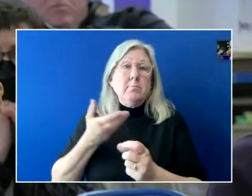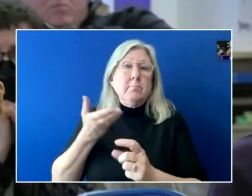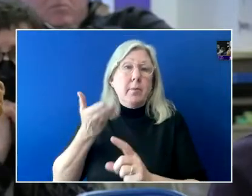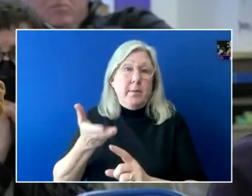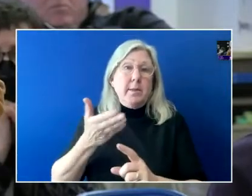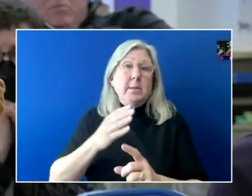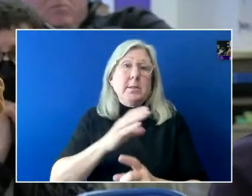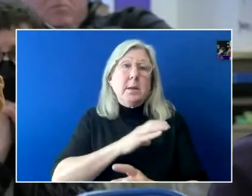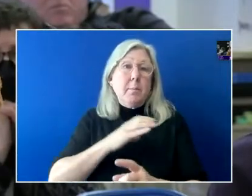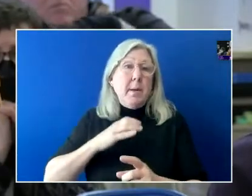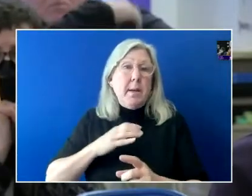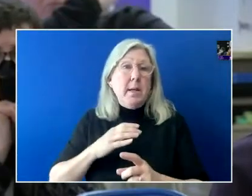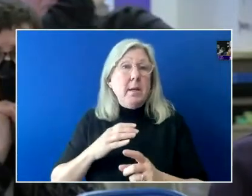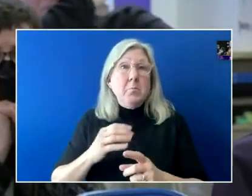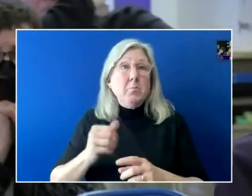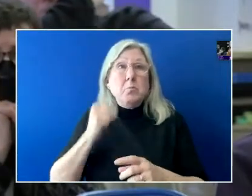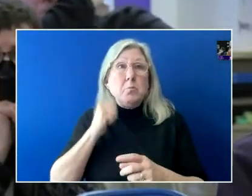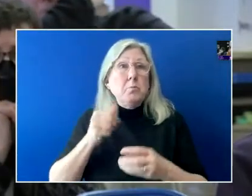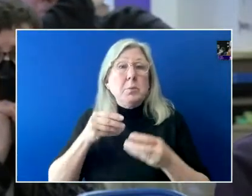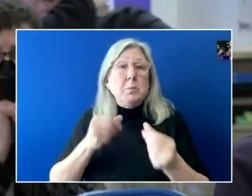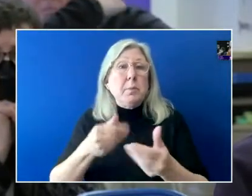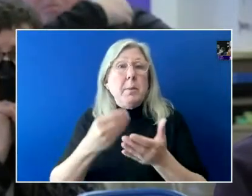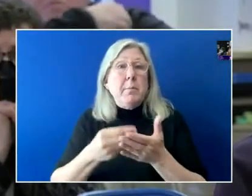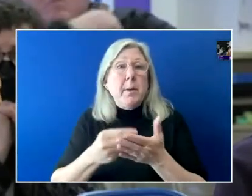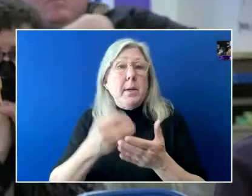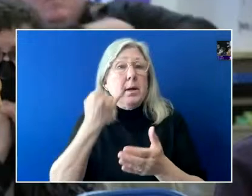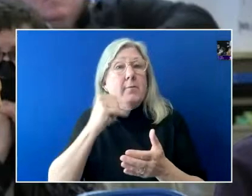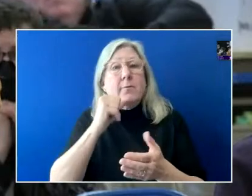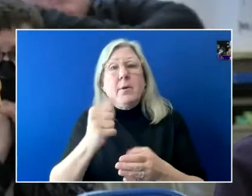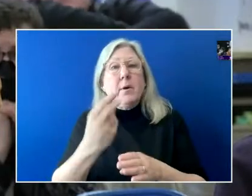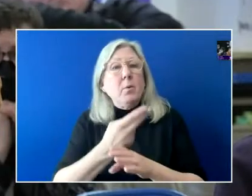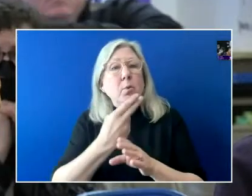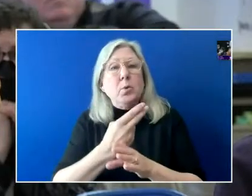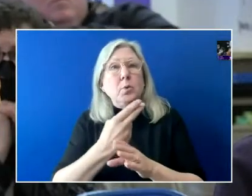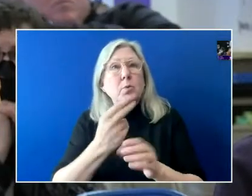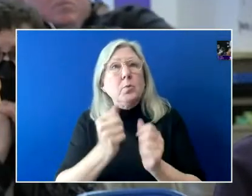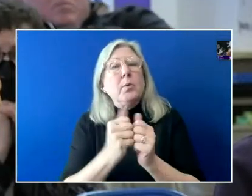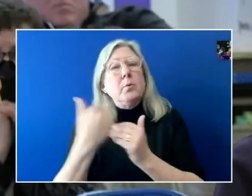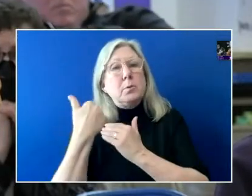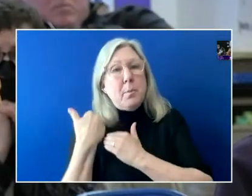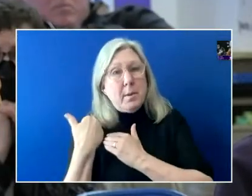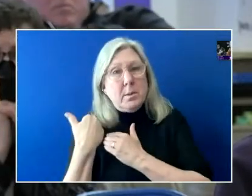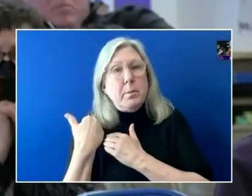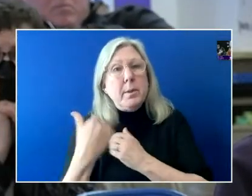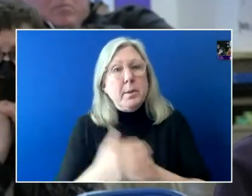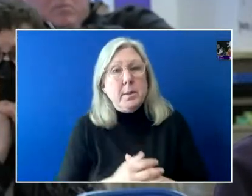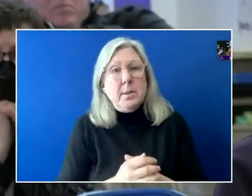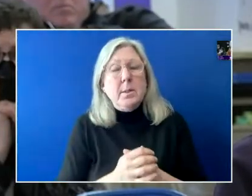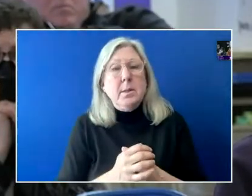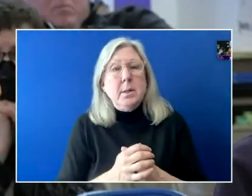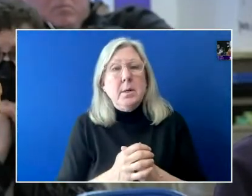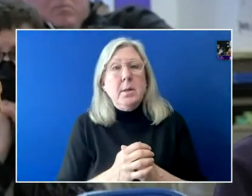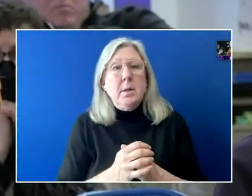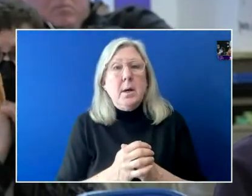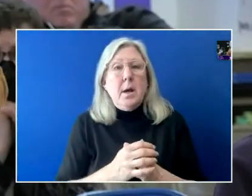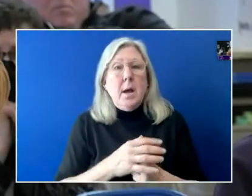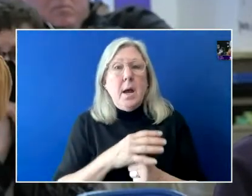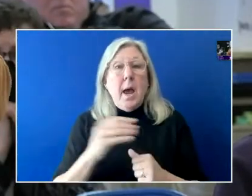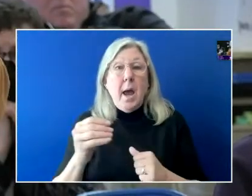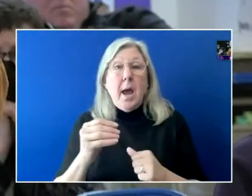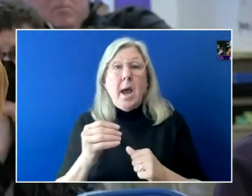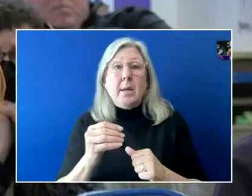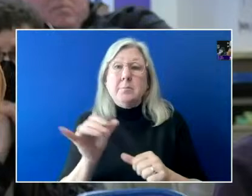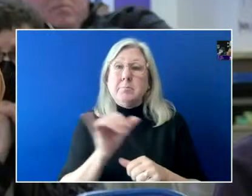that that isn't being responsibly used um and um echoing what Paula had said